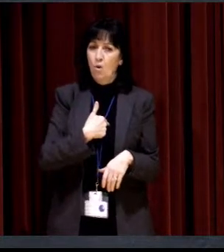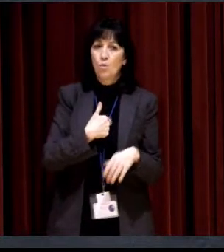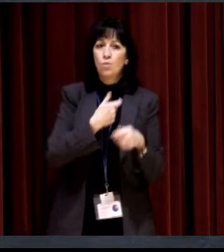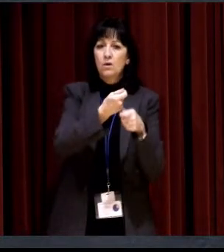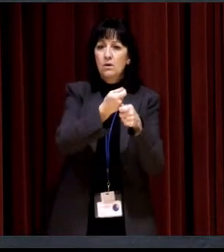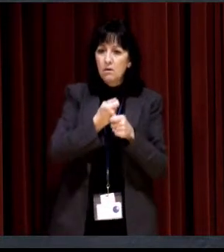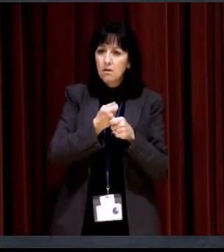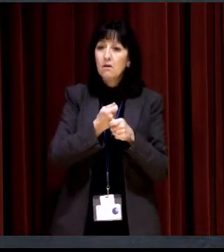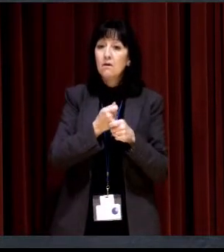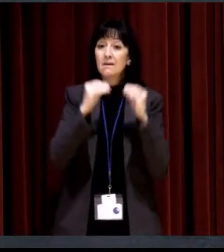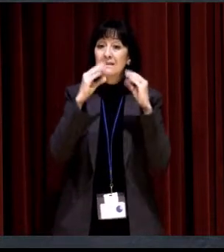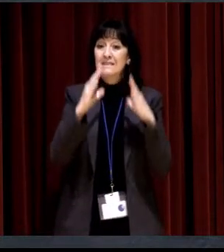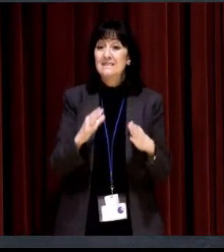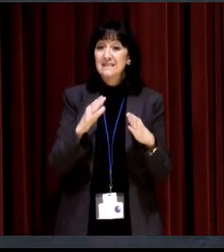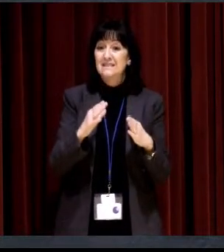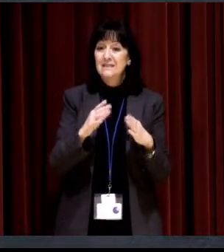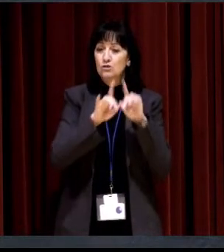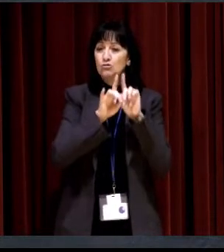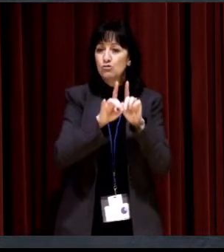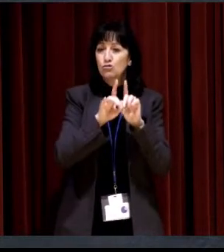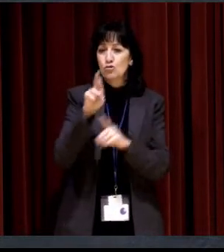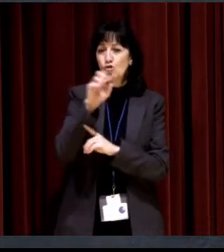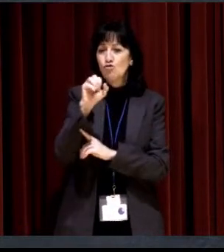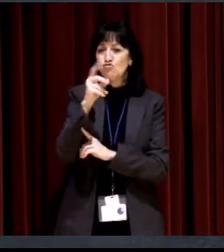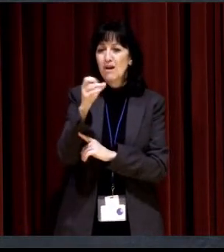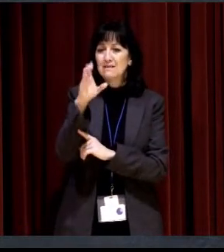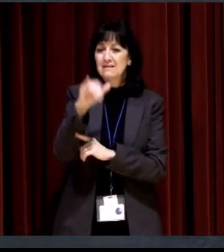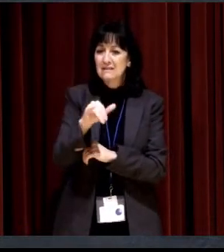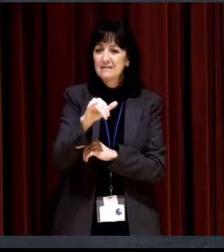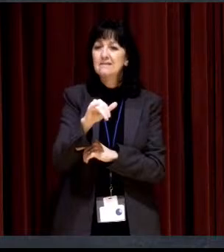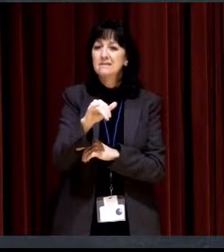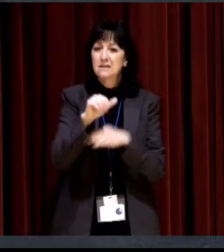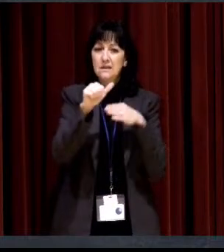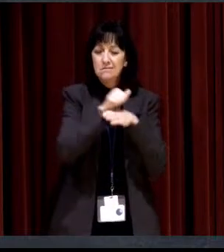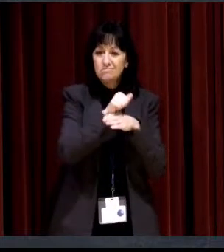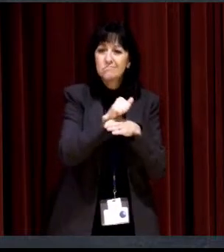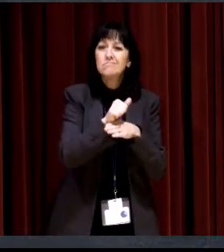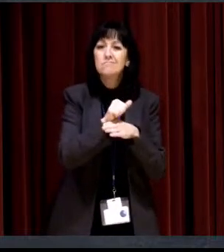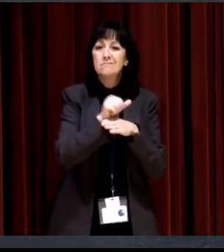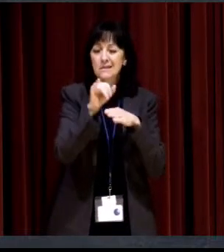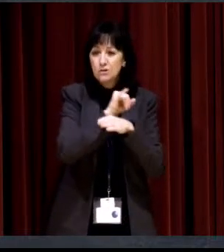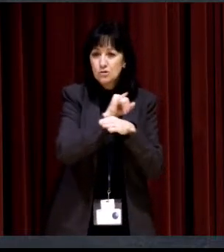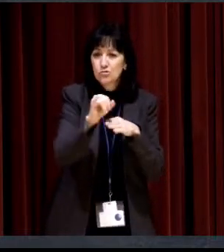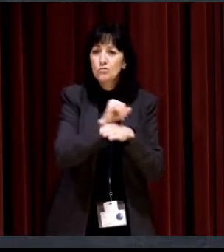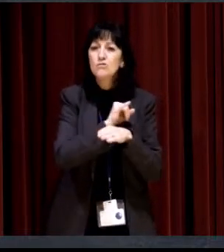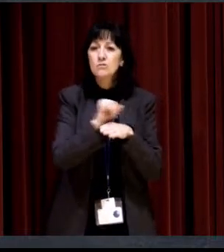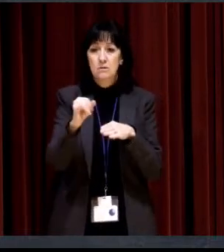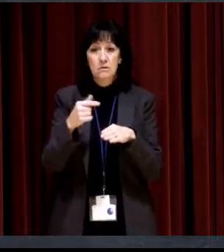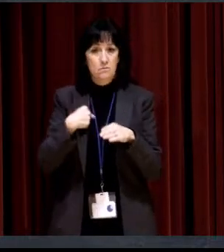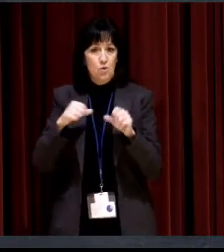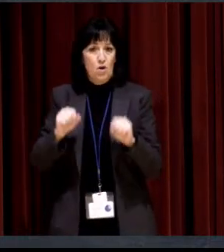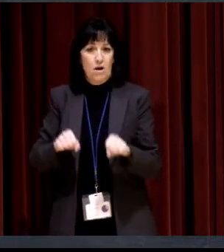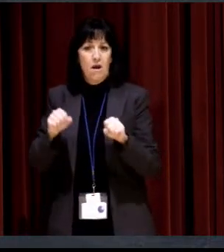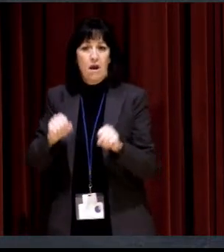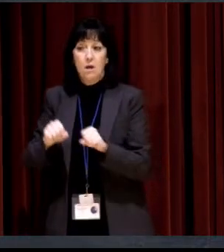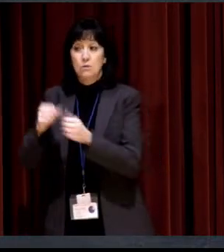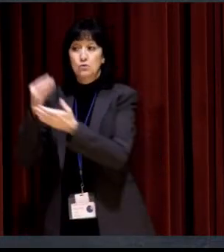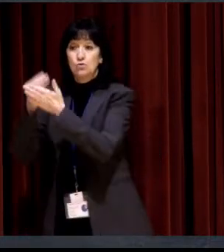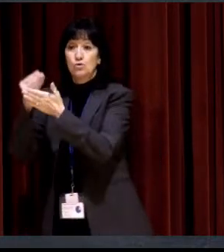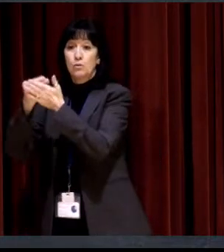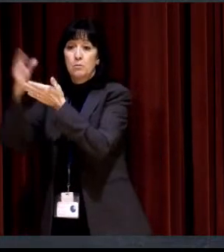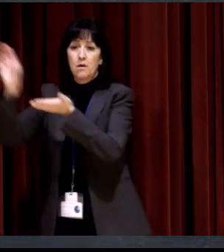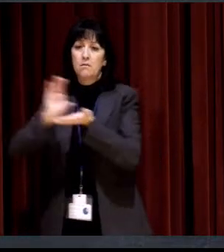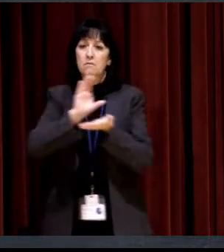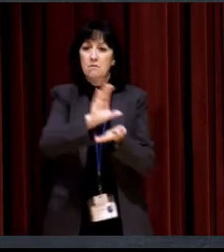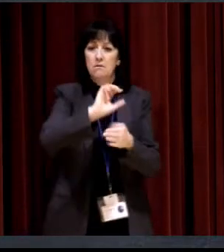work that we've started, thanks to folks like Representative Dorsey Walker in the General Assembly. We've been able to allocate funding to establish a residency